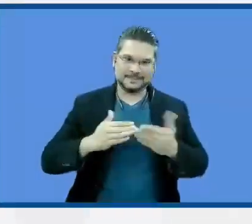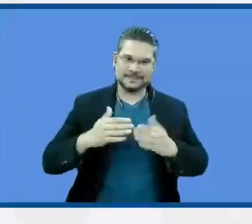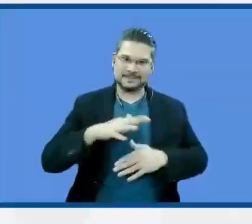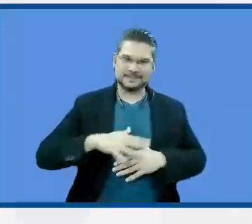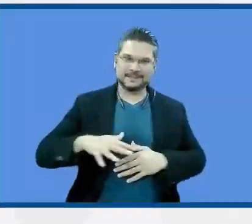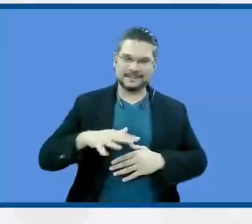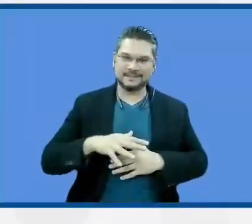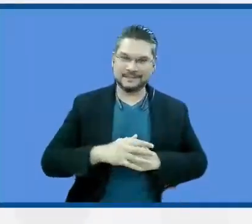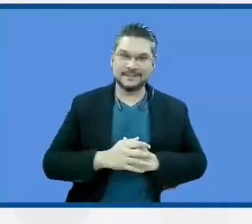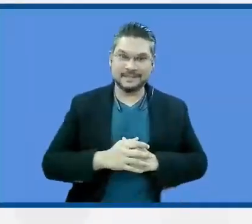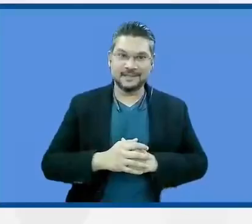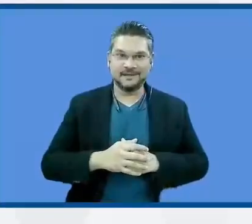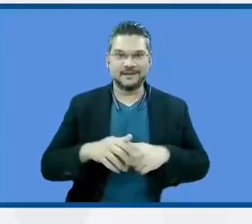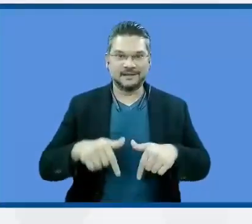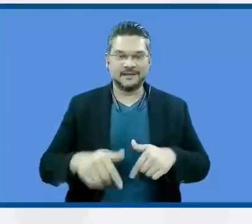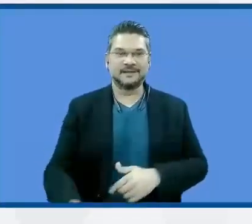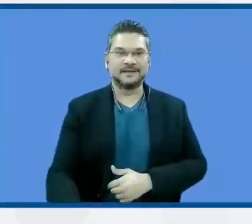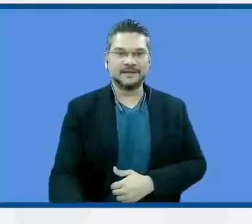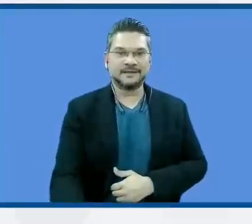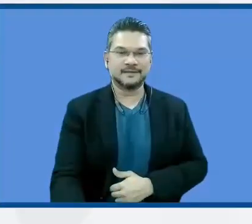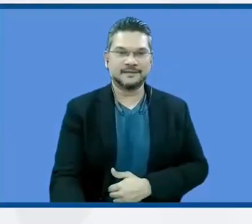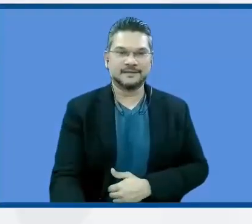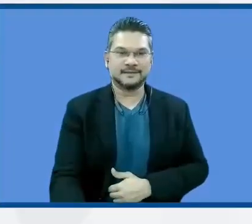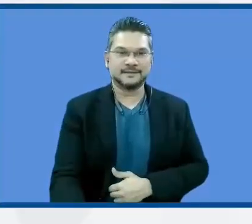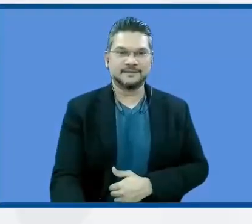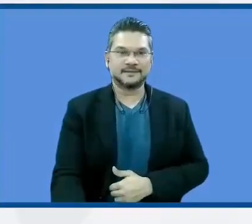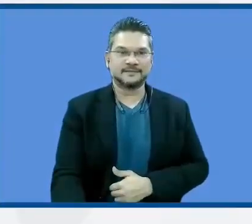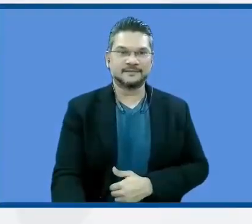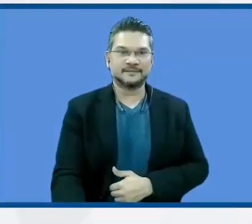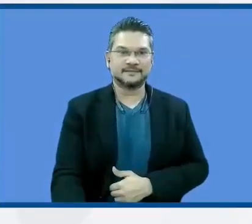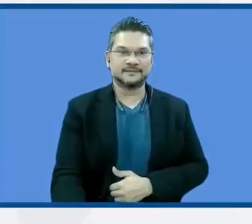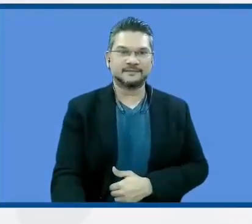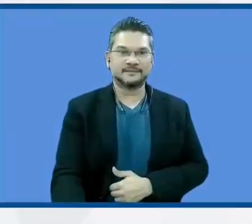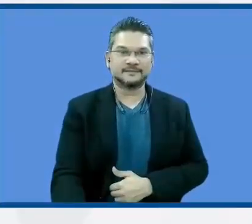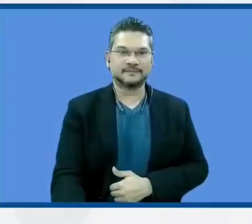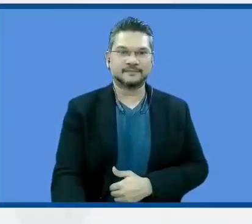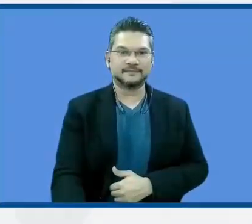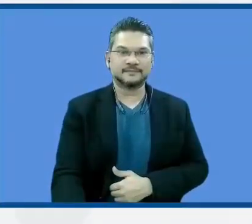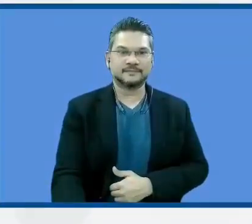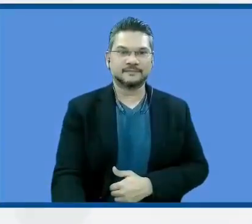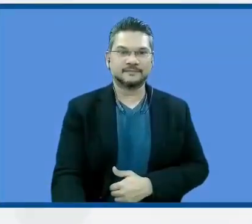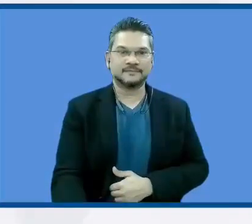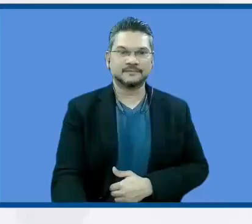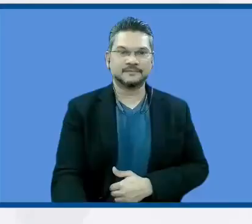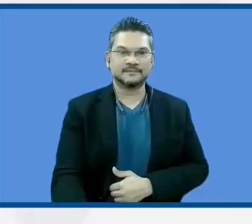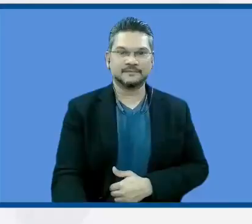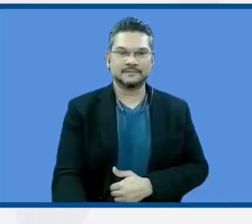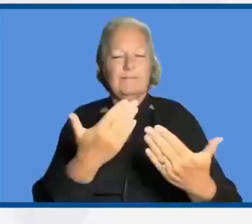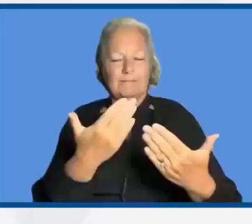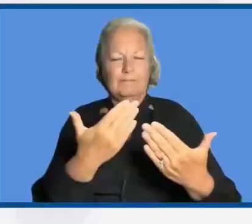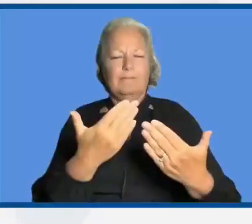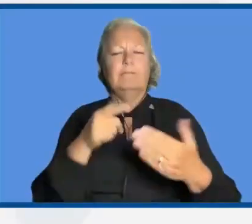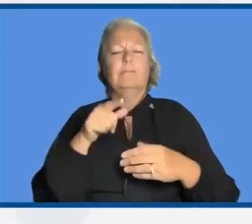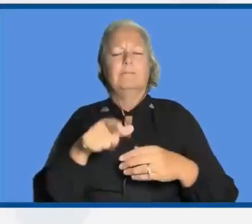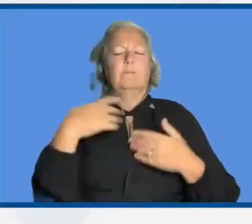of our wonders. I'd like to thank the organizers of such a major event.